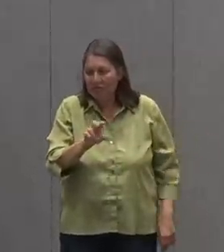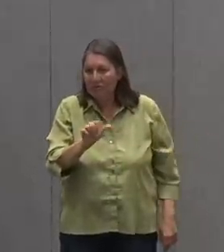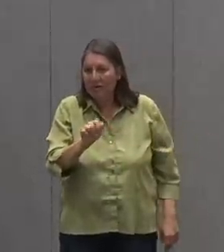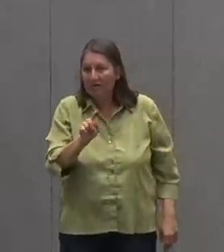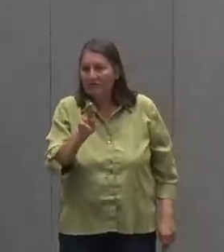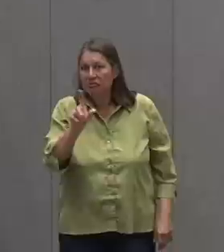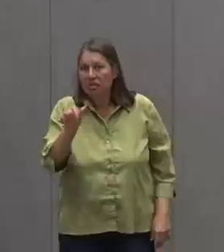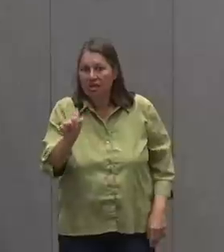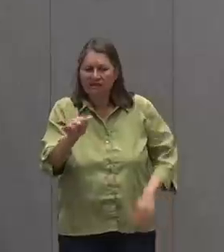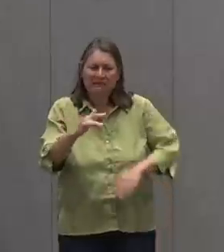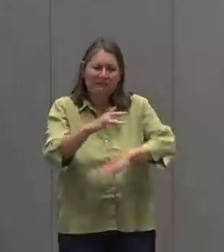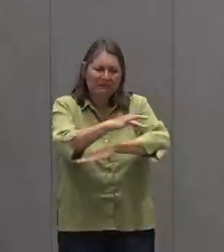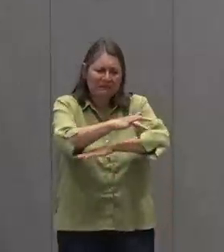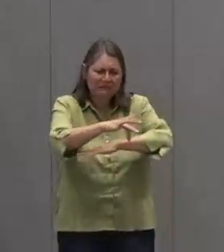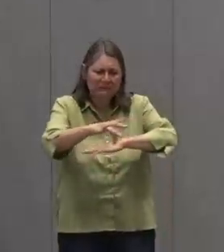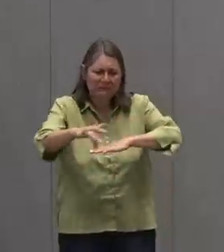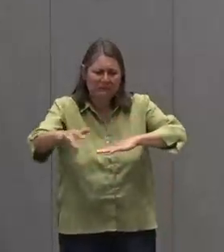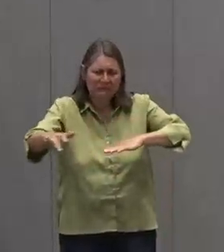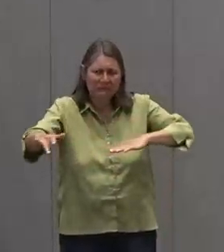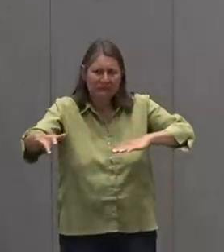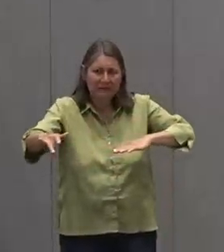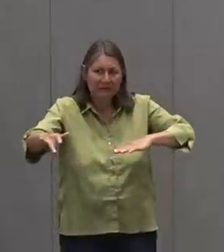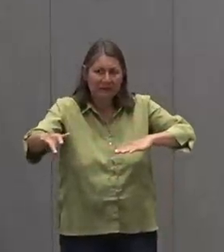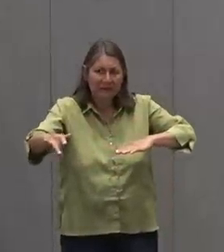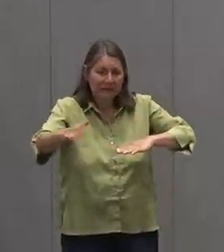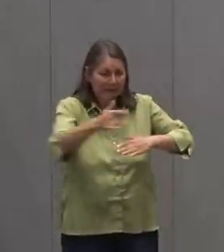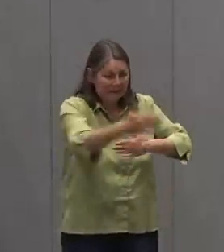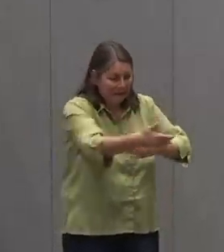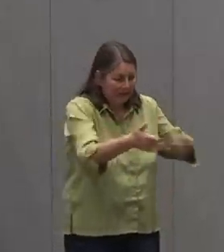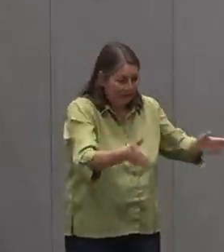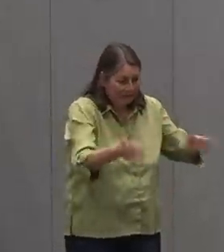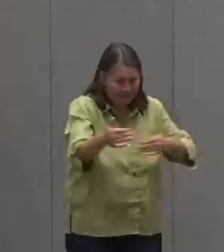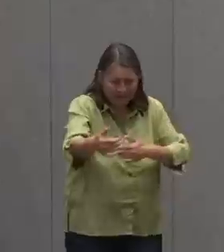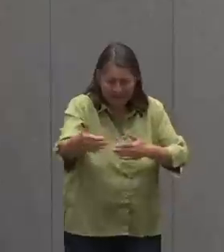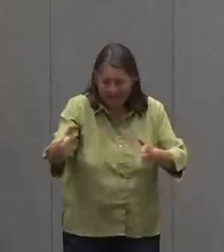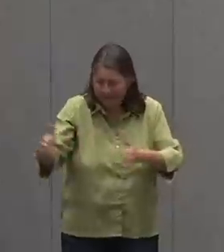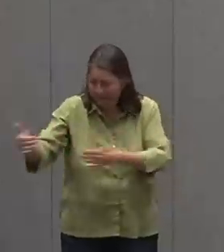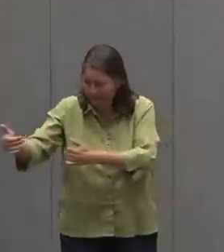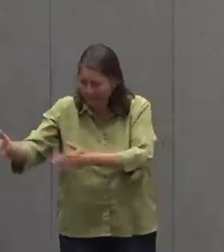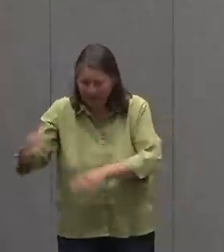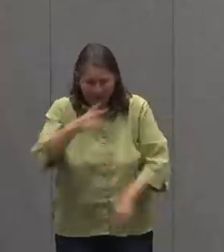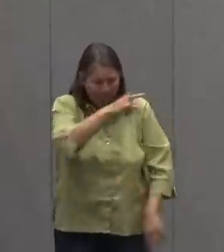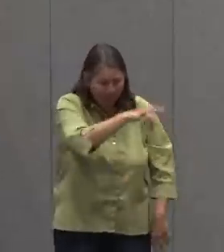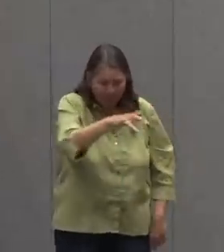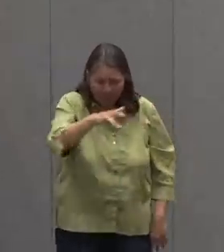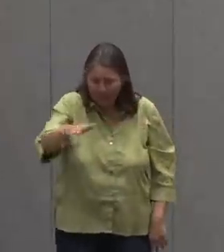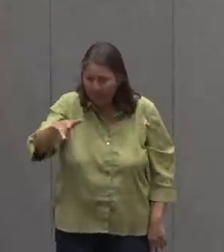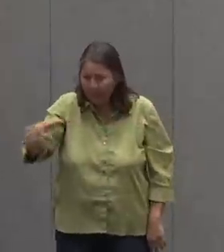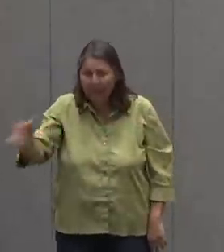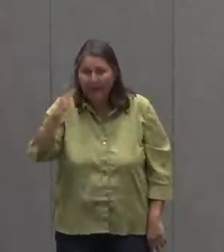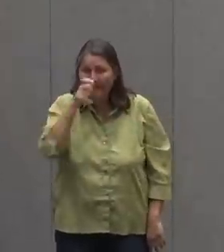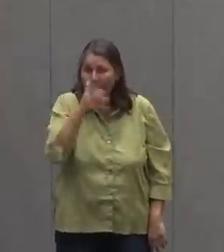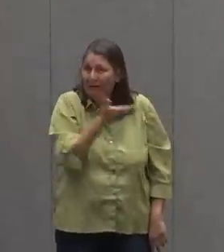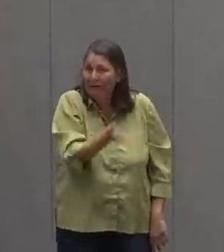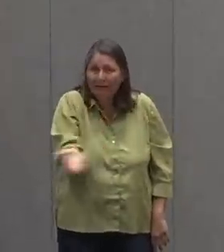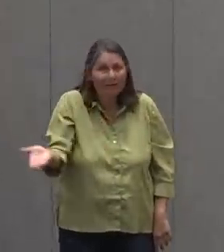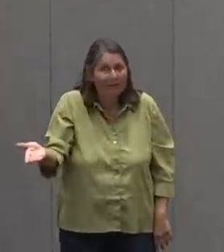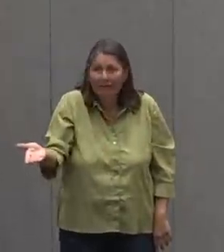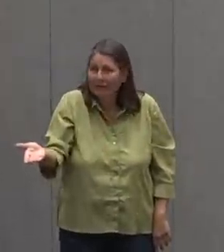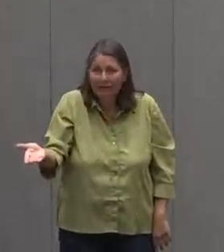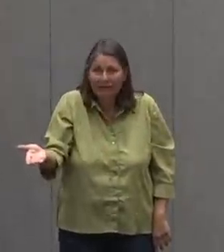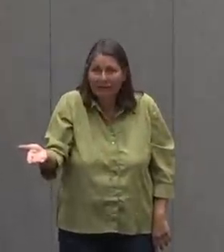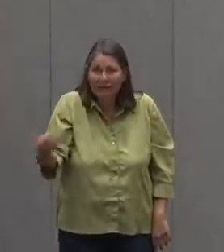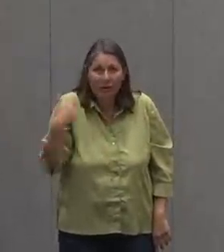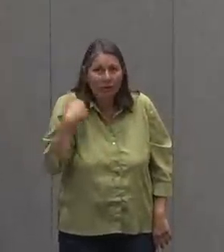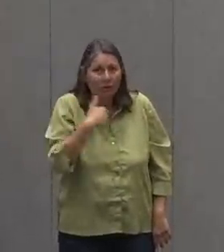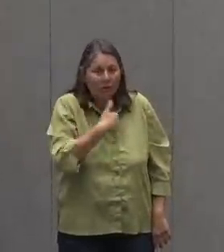of all of these terrariums, the bugs are not in there. Let's interview the creator to find